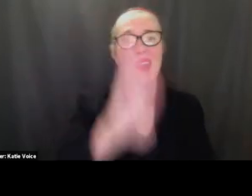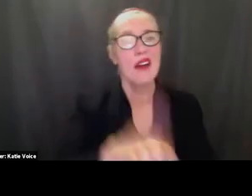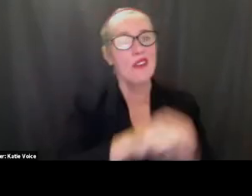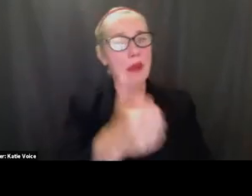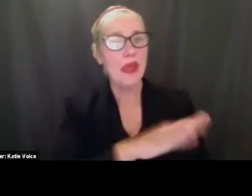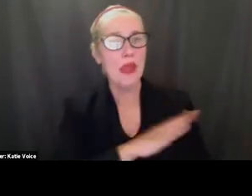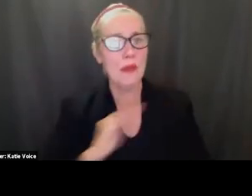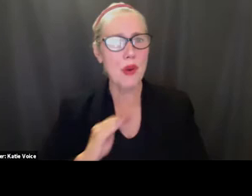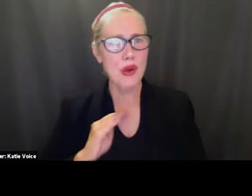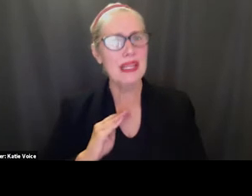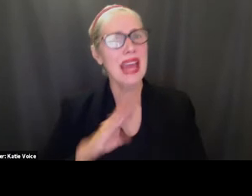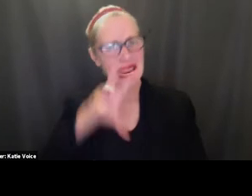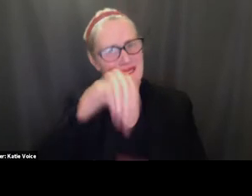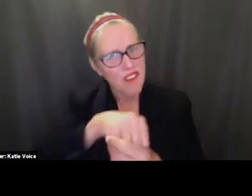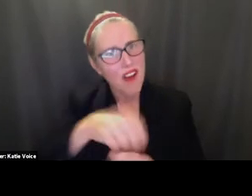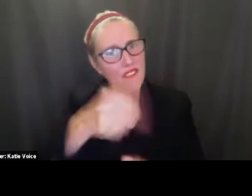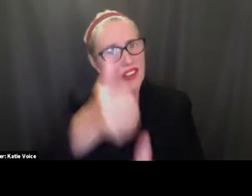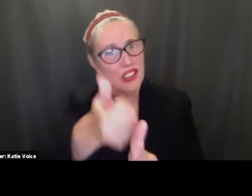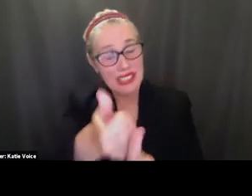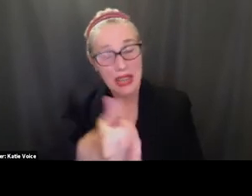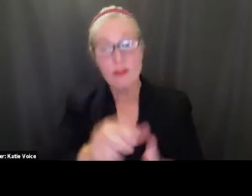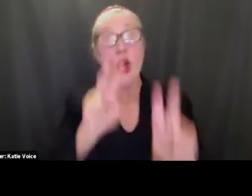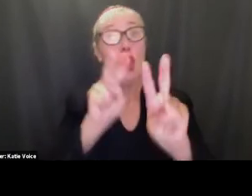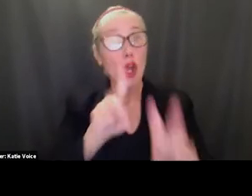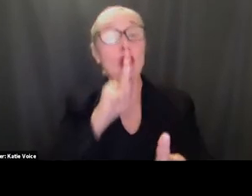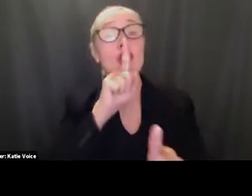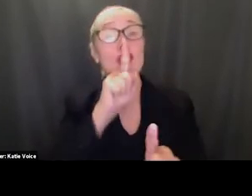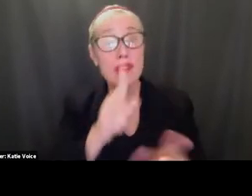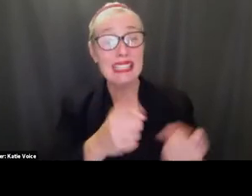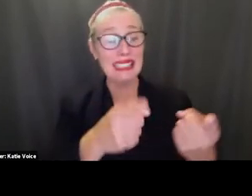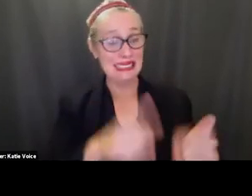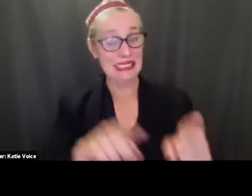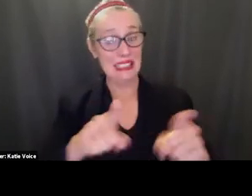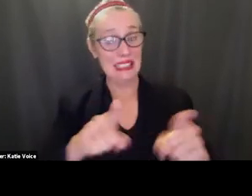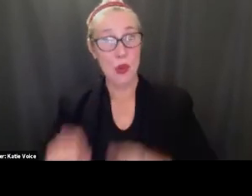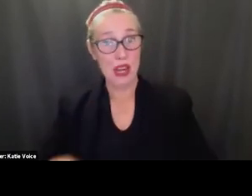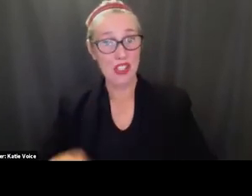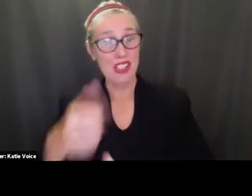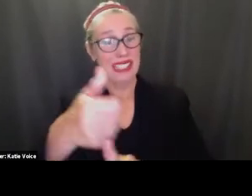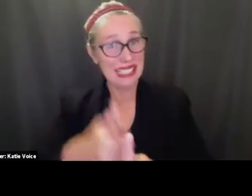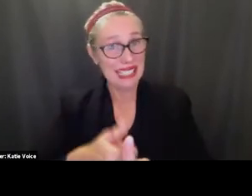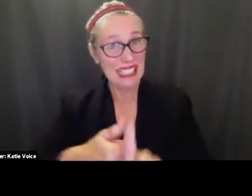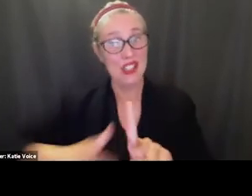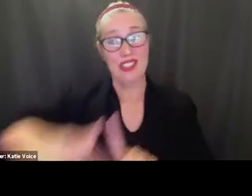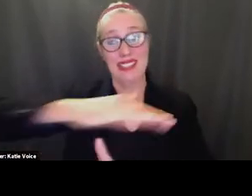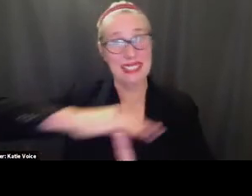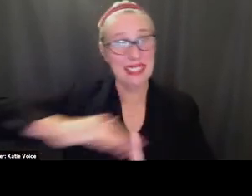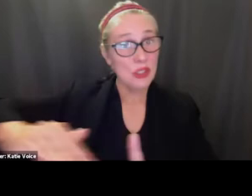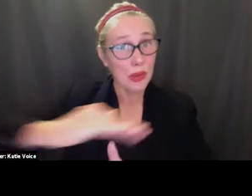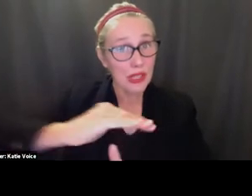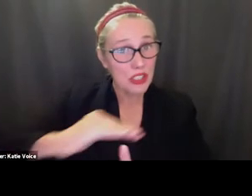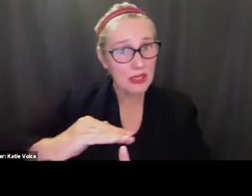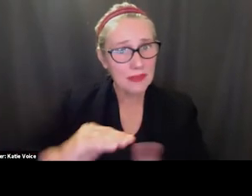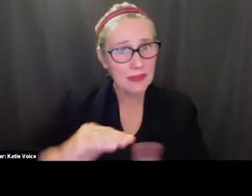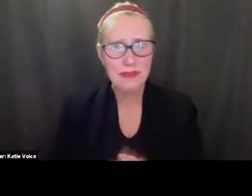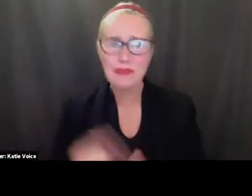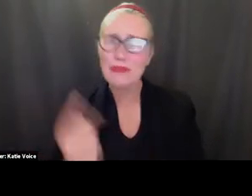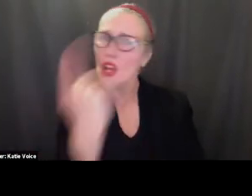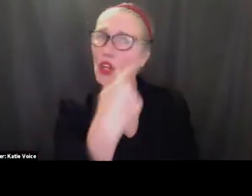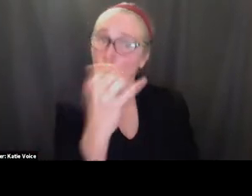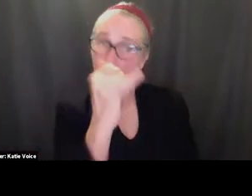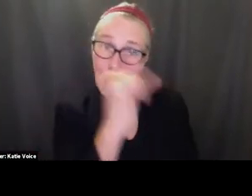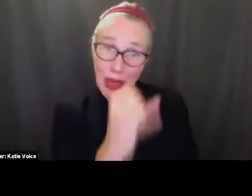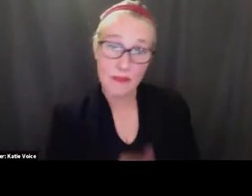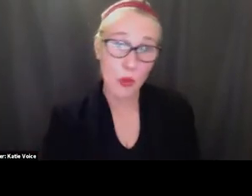digging in yourselves start looking at the real situation in each in each scenario um you look like fools for